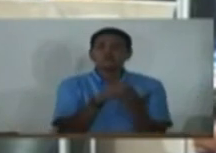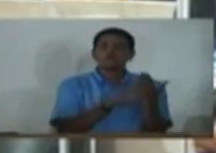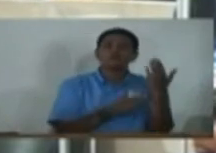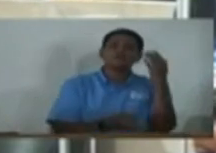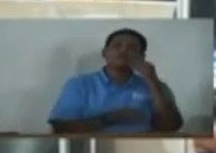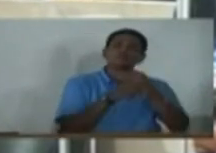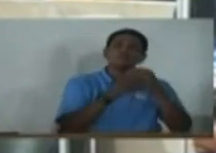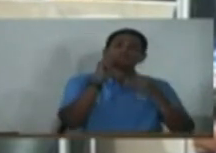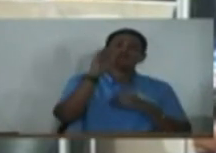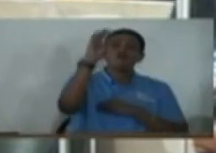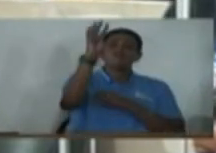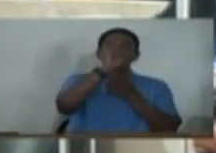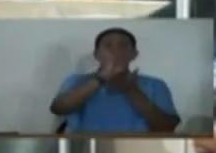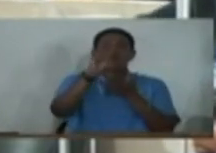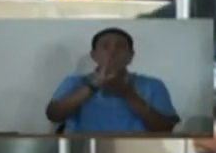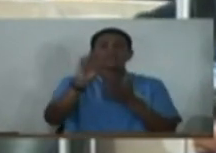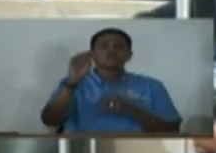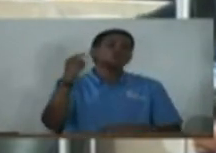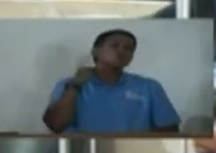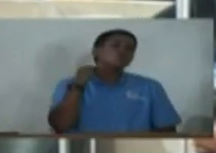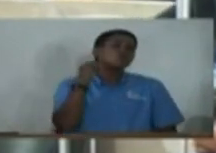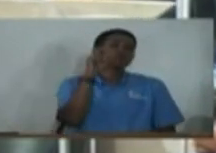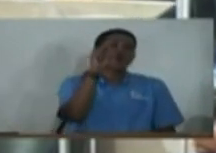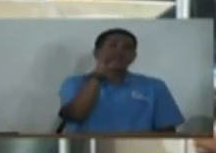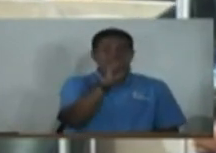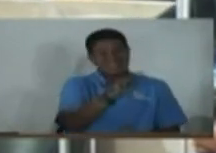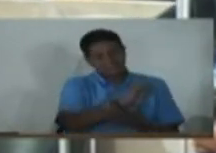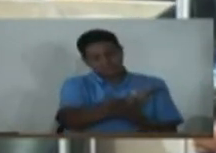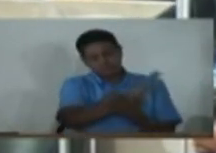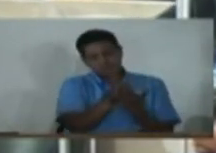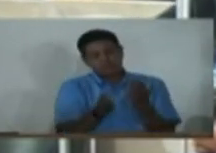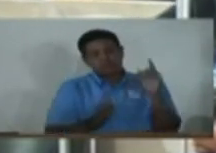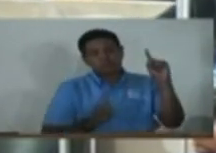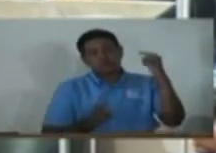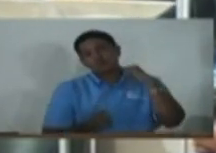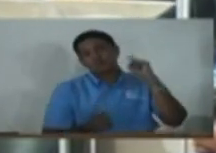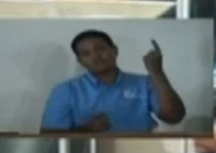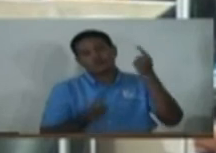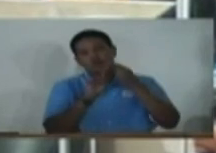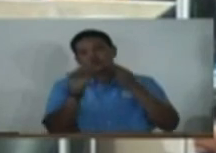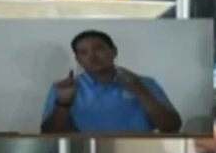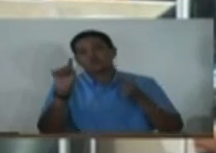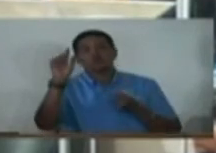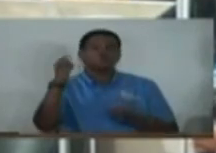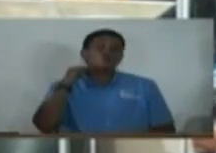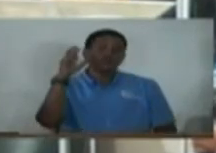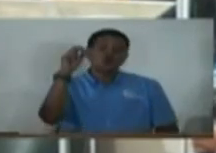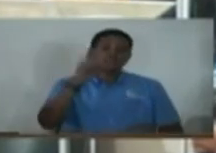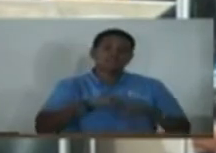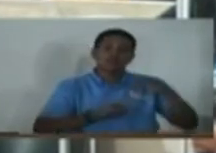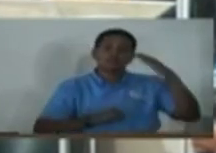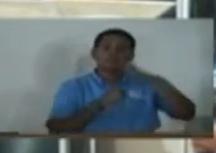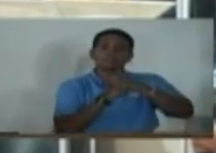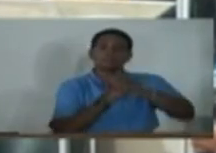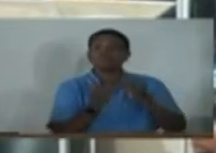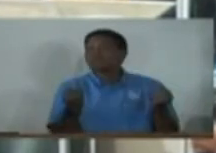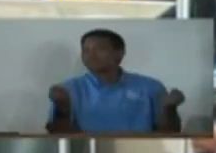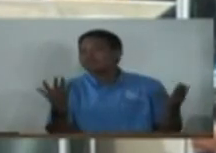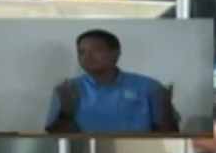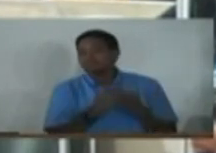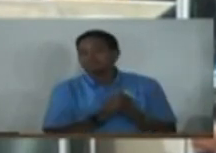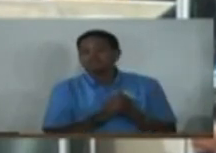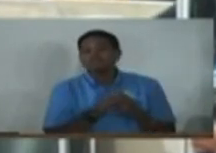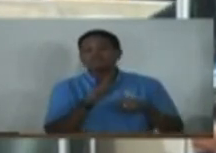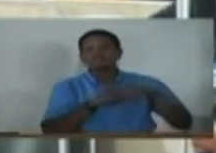for a four-week period to June 30th, 2021 are as follows. Curfews. The